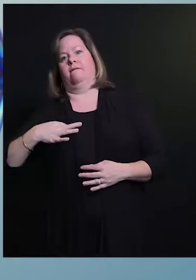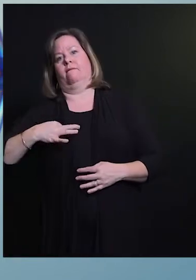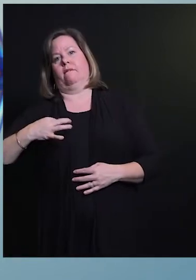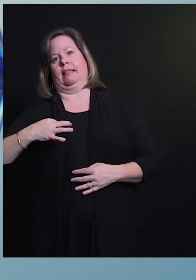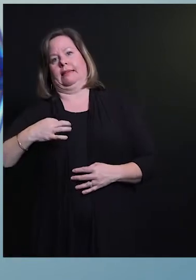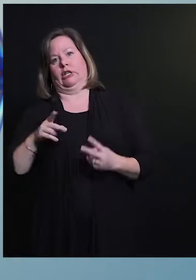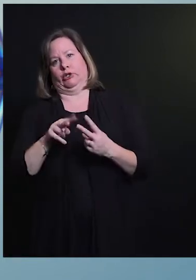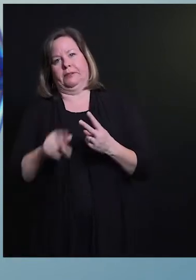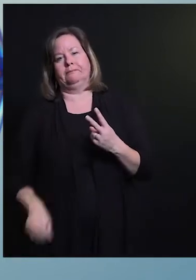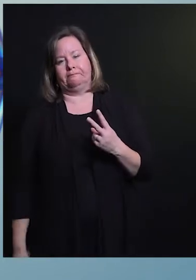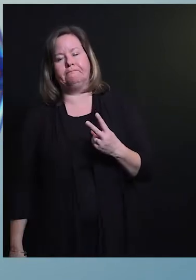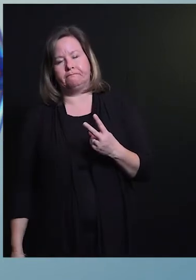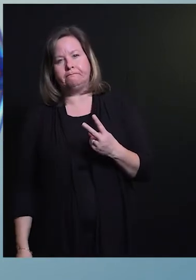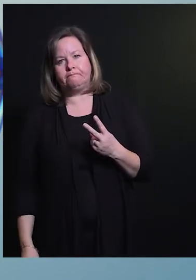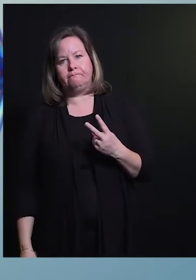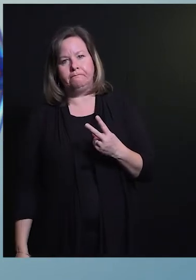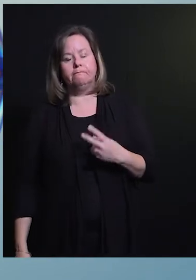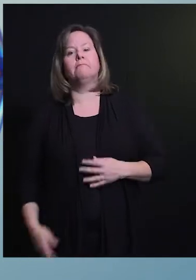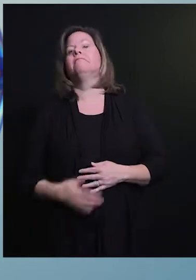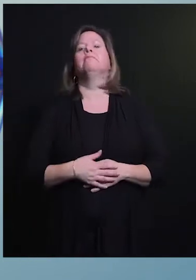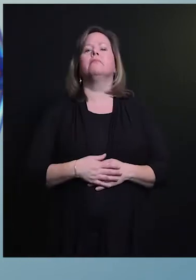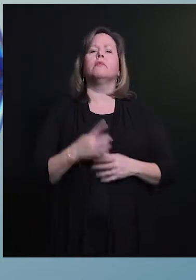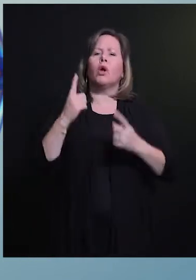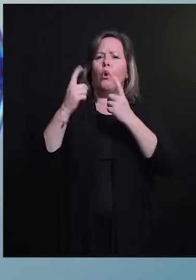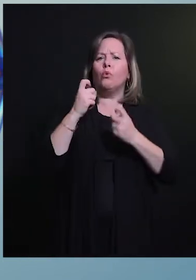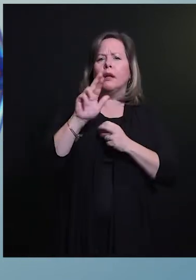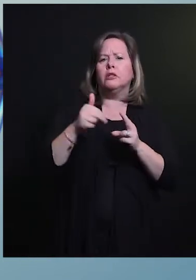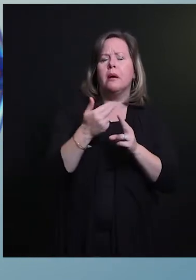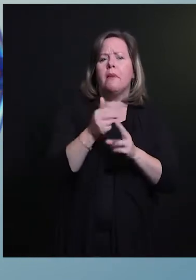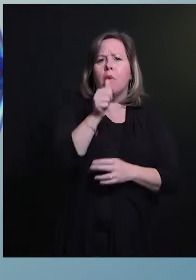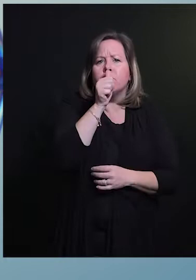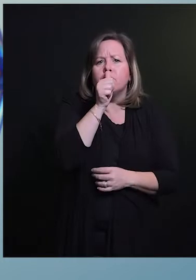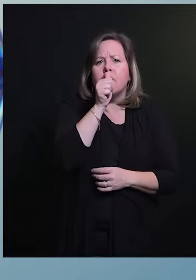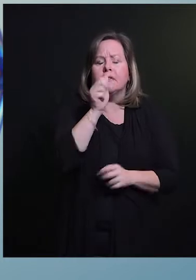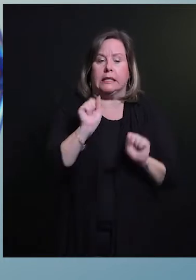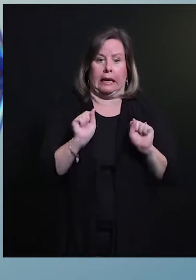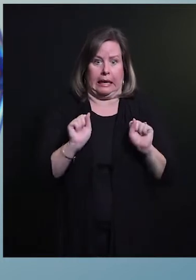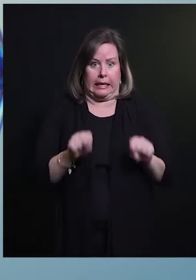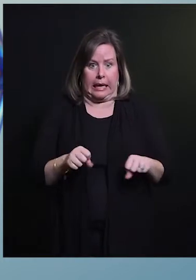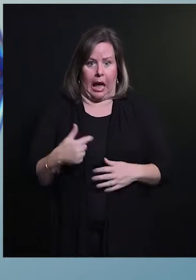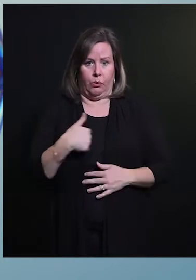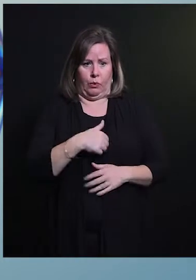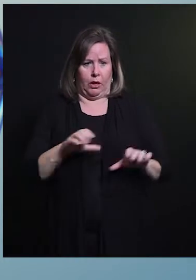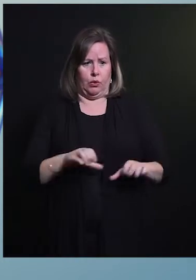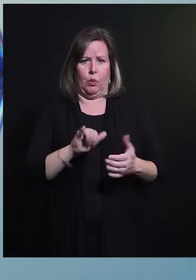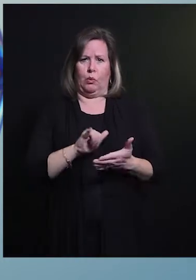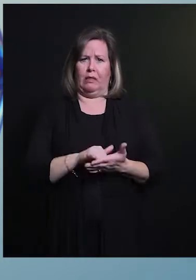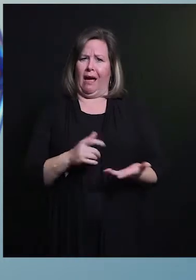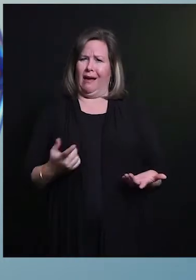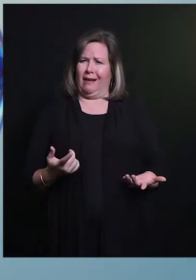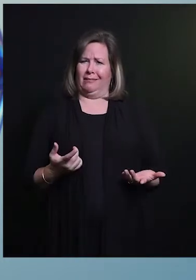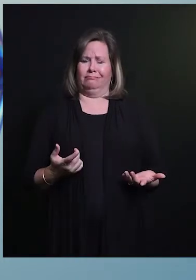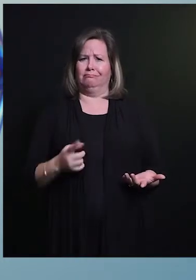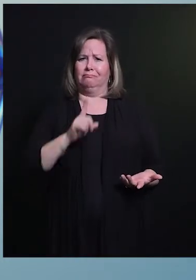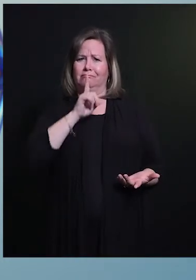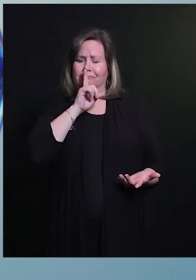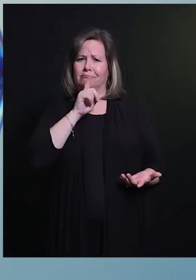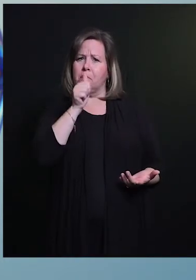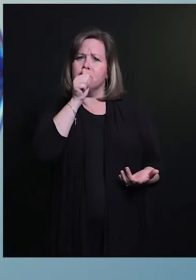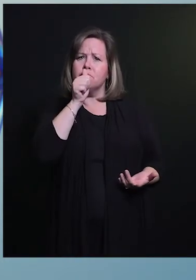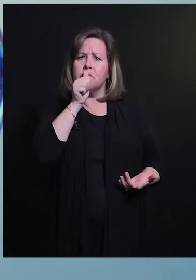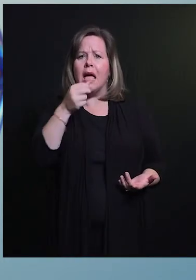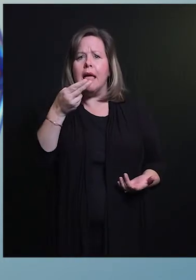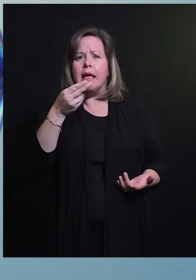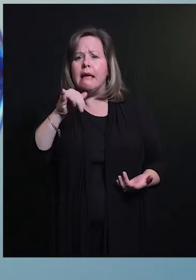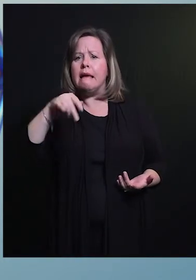from our community. We often get questions about privacy and can we do this when we have things in place